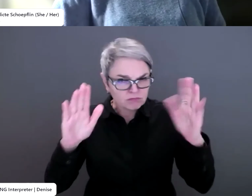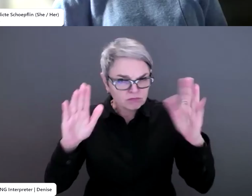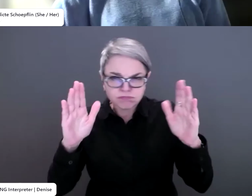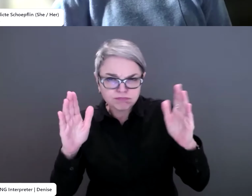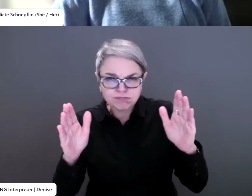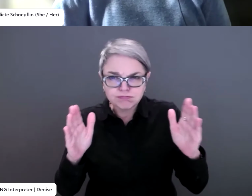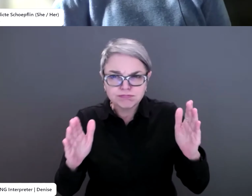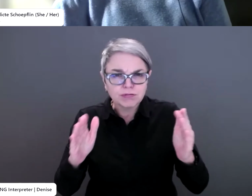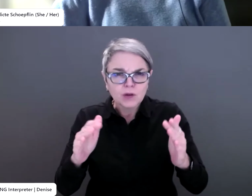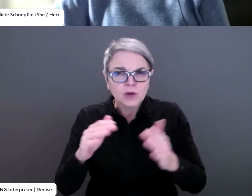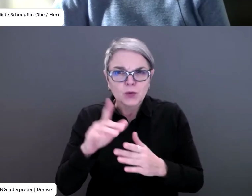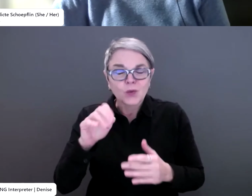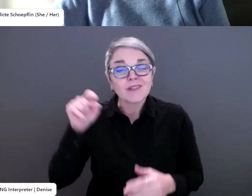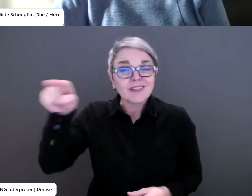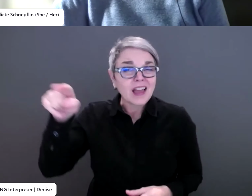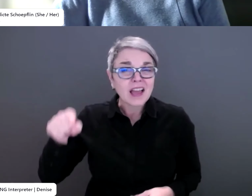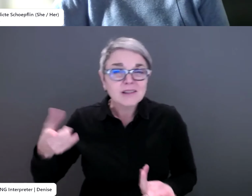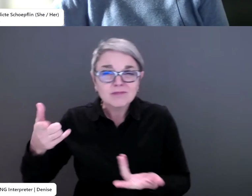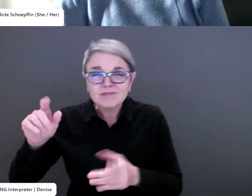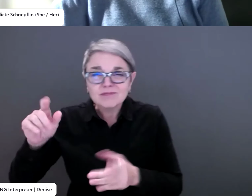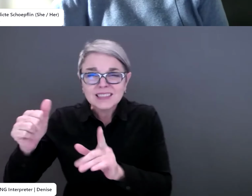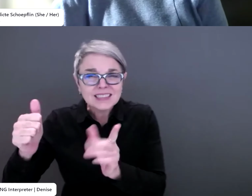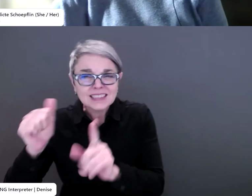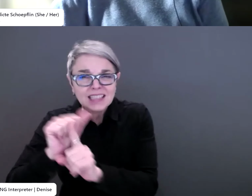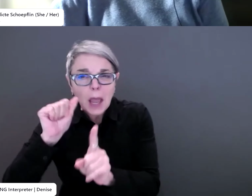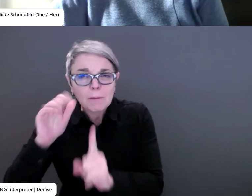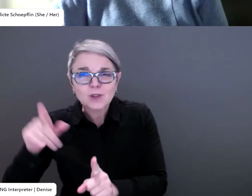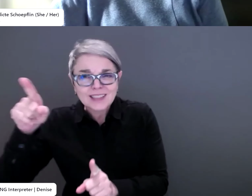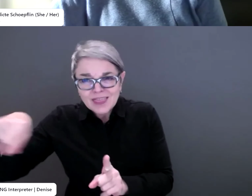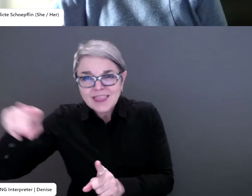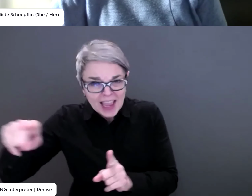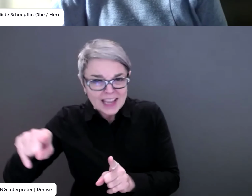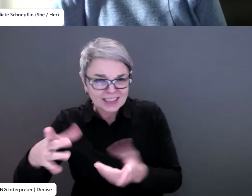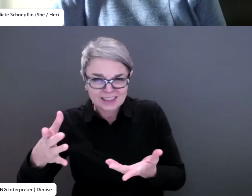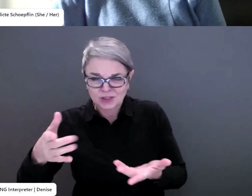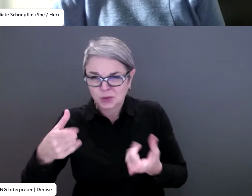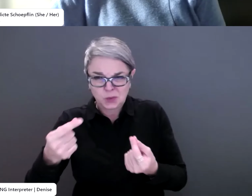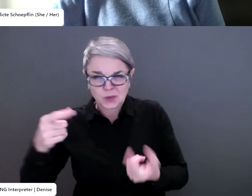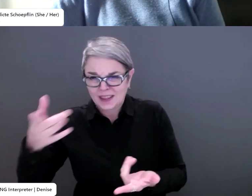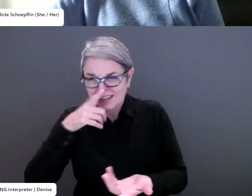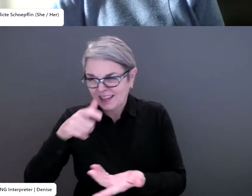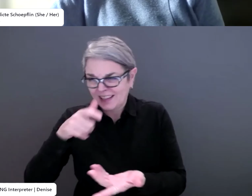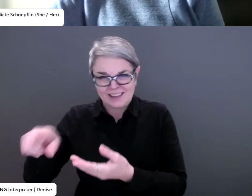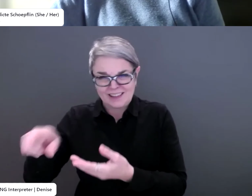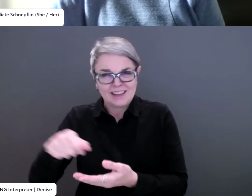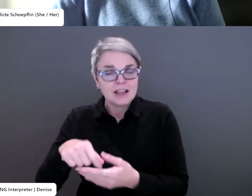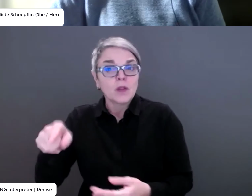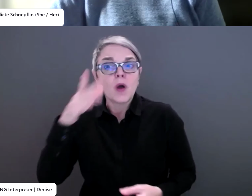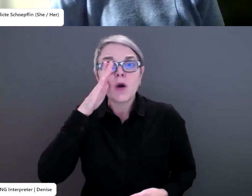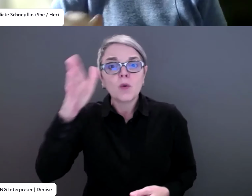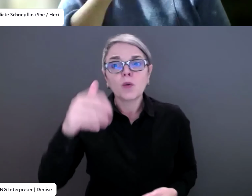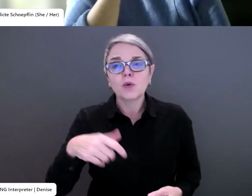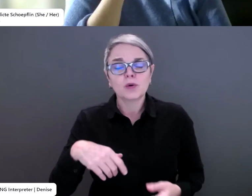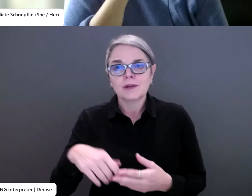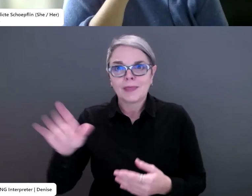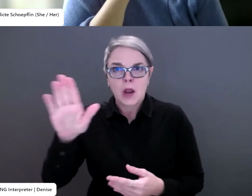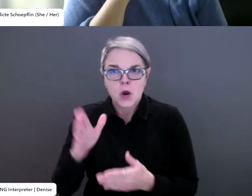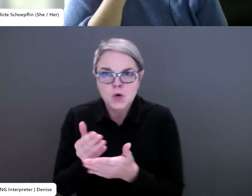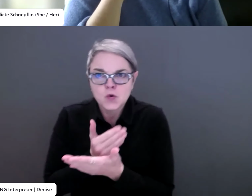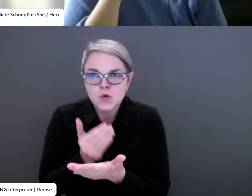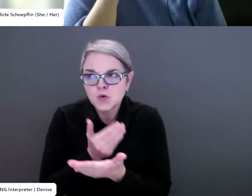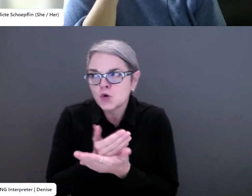out a brand new virus that they created. They're not going to send their new baby, their new creation out where it'll get obliterated and